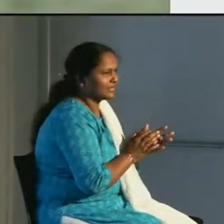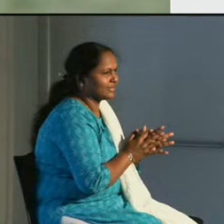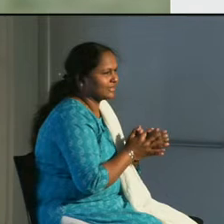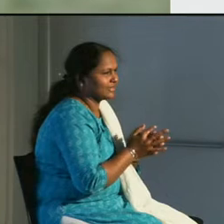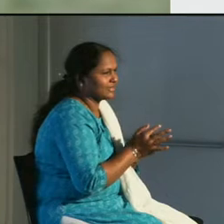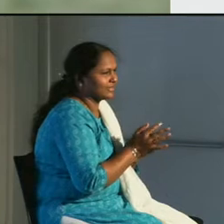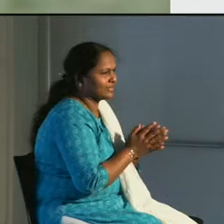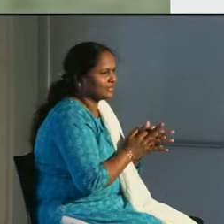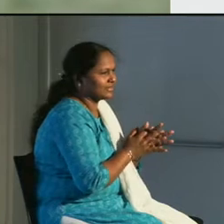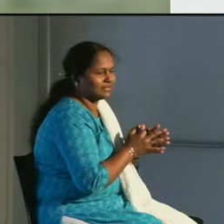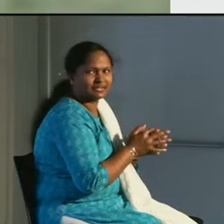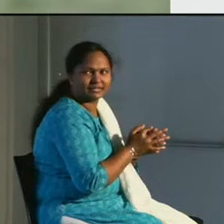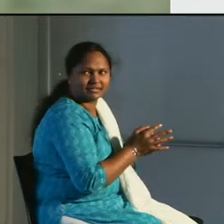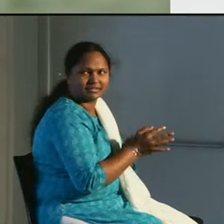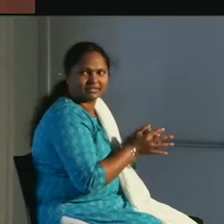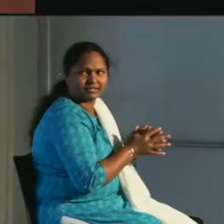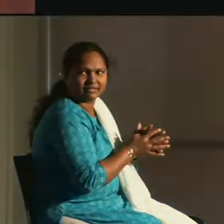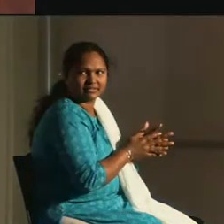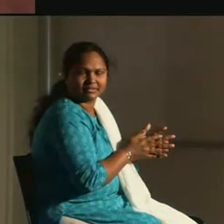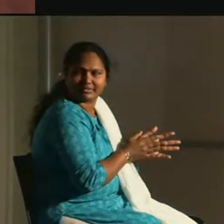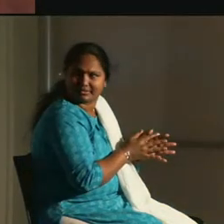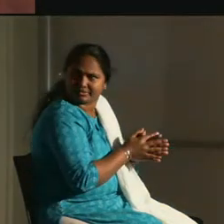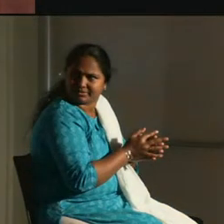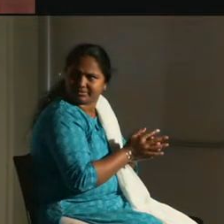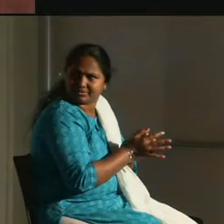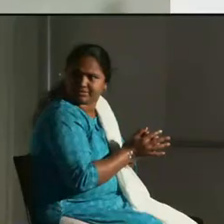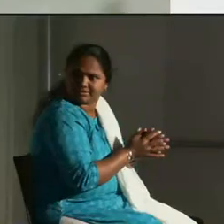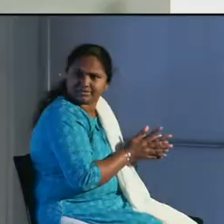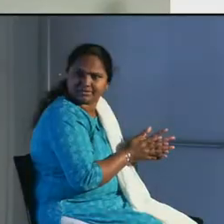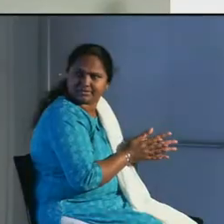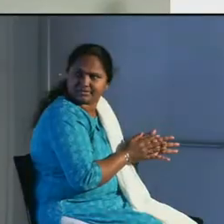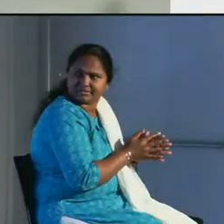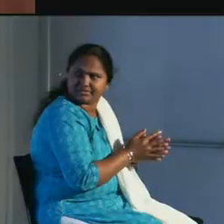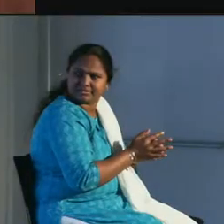like. Can we play that again, just a little bit?